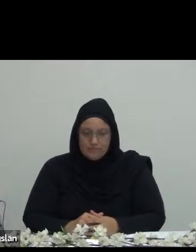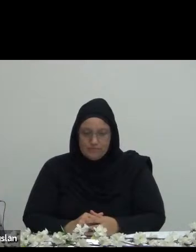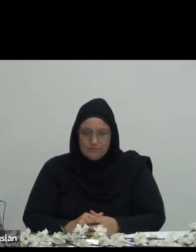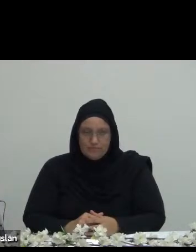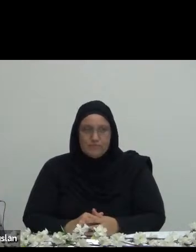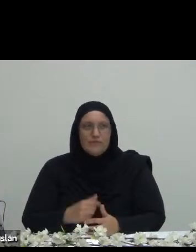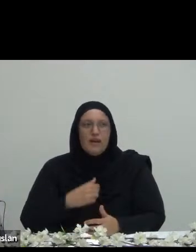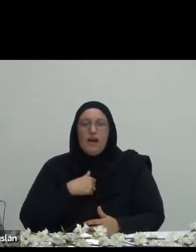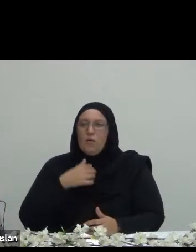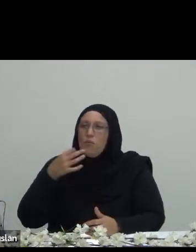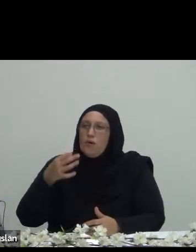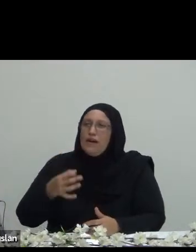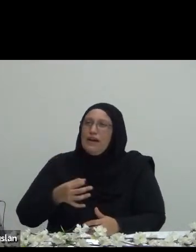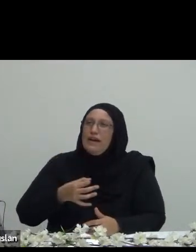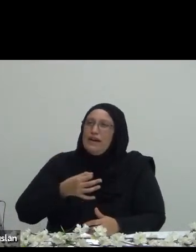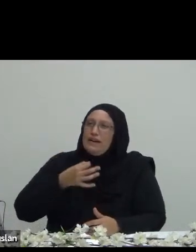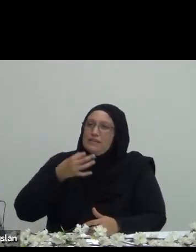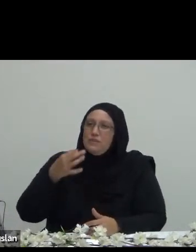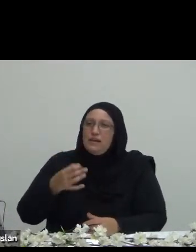happen to